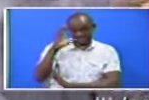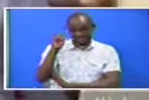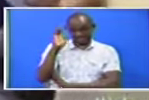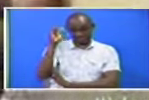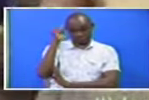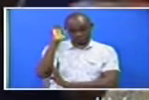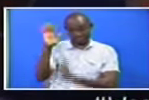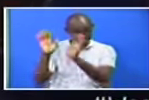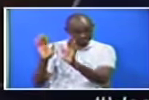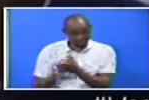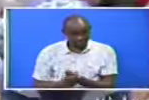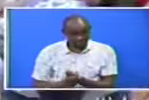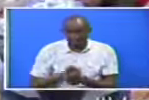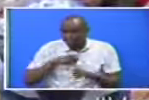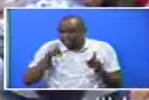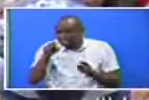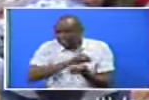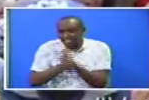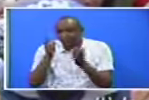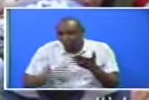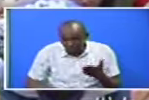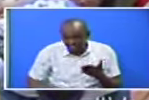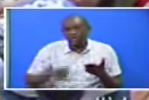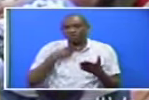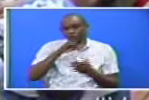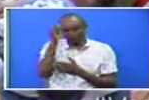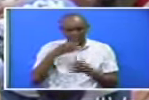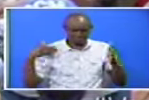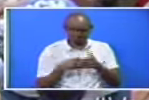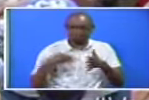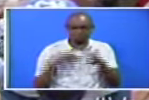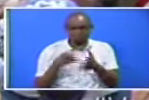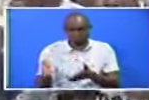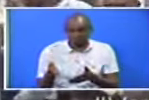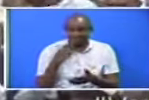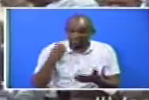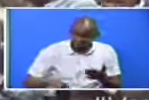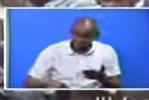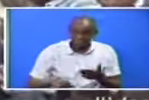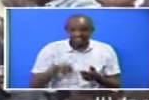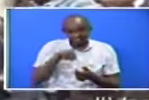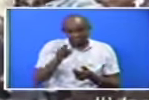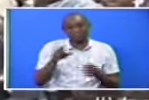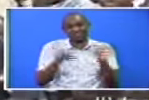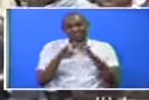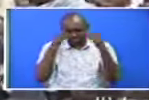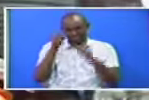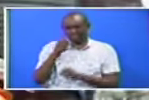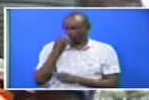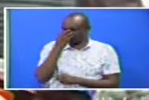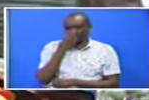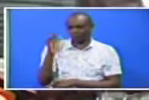party. However, the rally was turned into a crusade against the Jubilee regime and, to be precise, the deputy president.